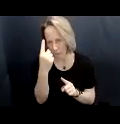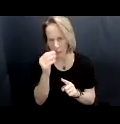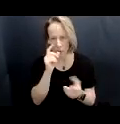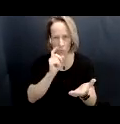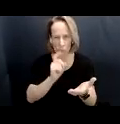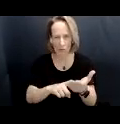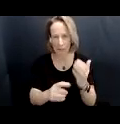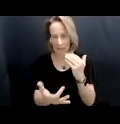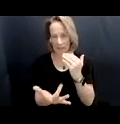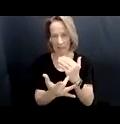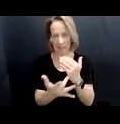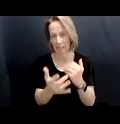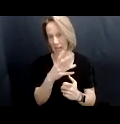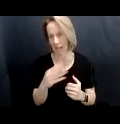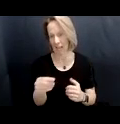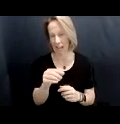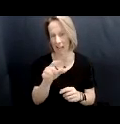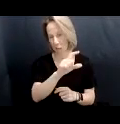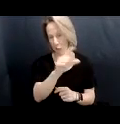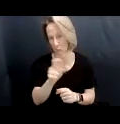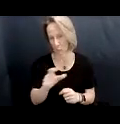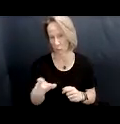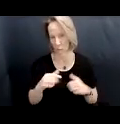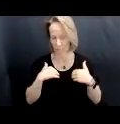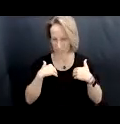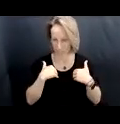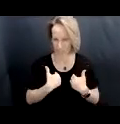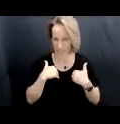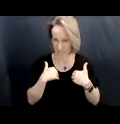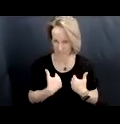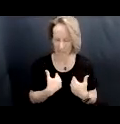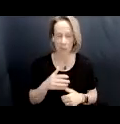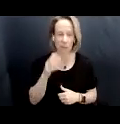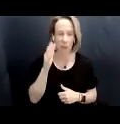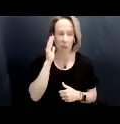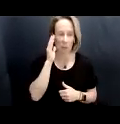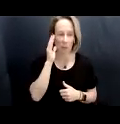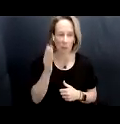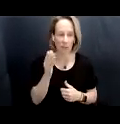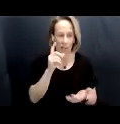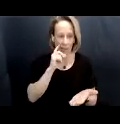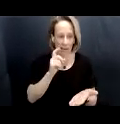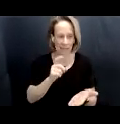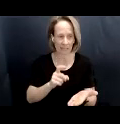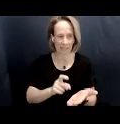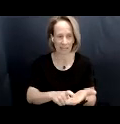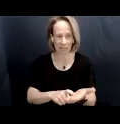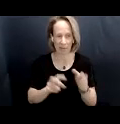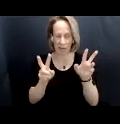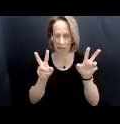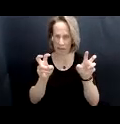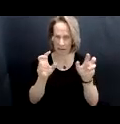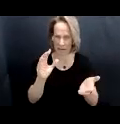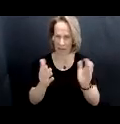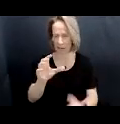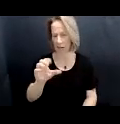fatigue. We will identify comparative suffering and understand what that is and how that plays out in